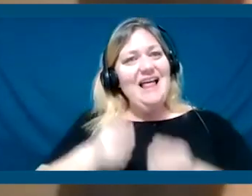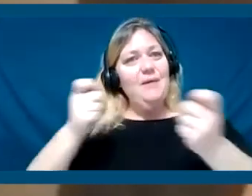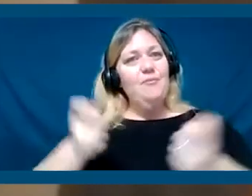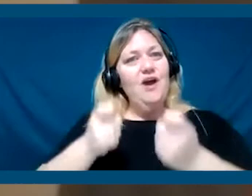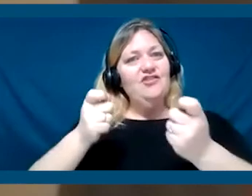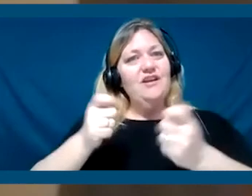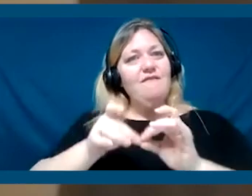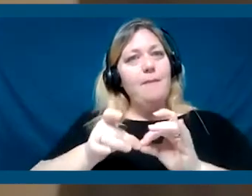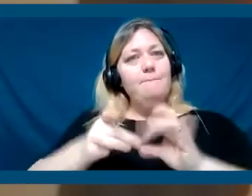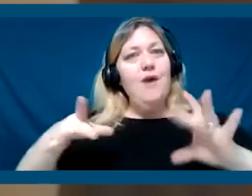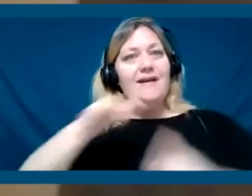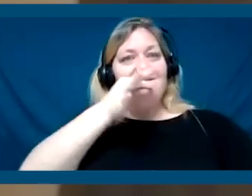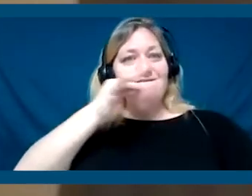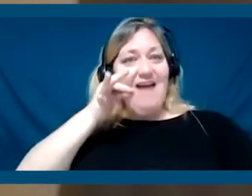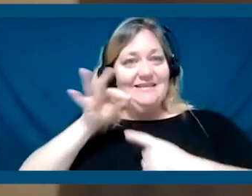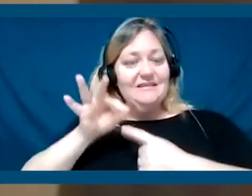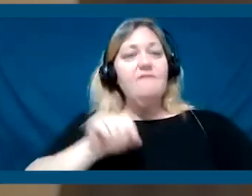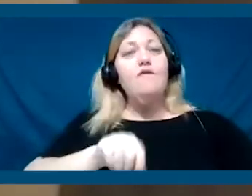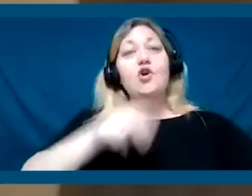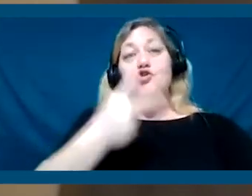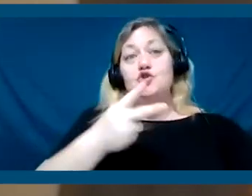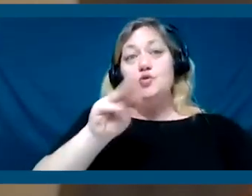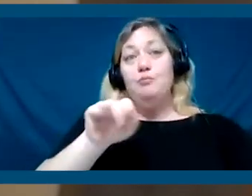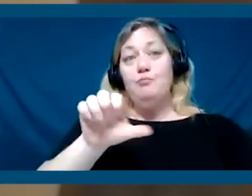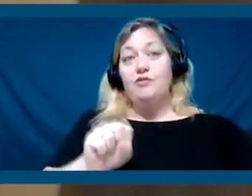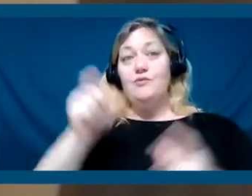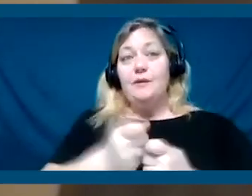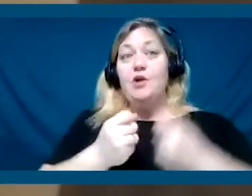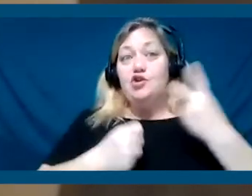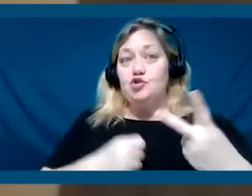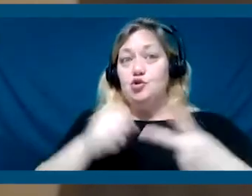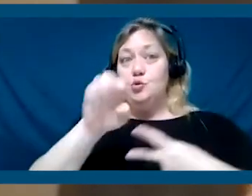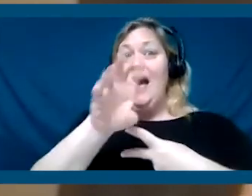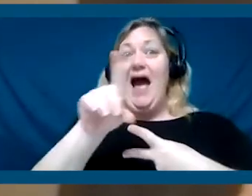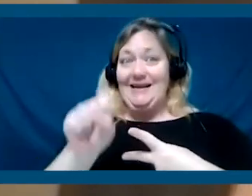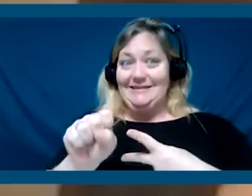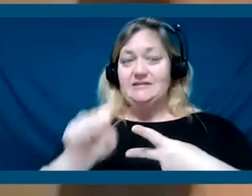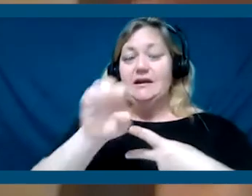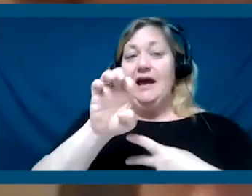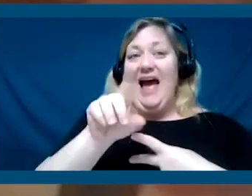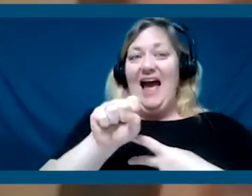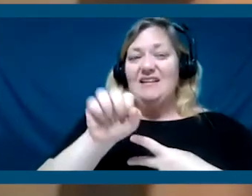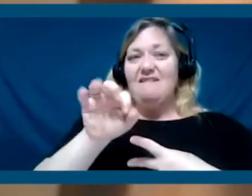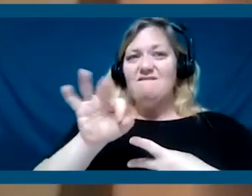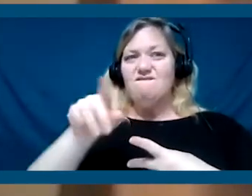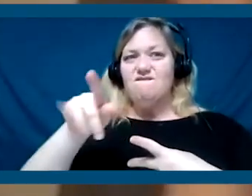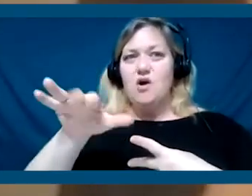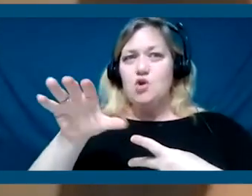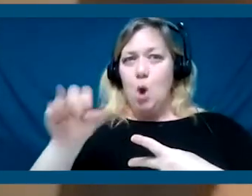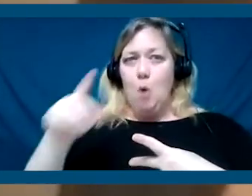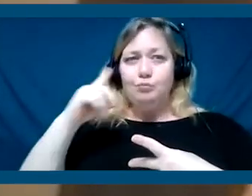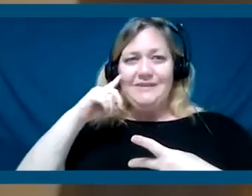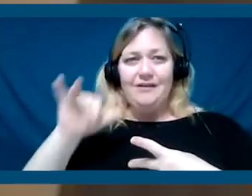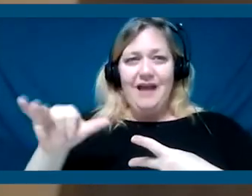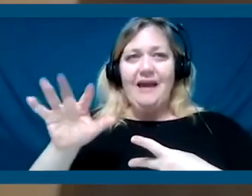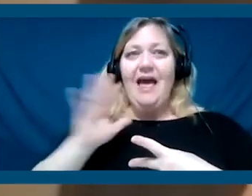fast. And for Muslim, there's two Eids that we celebrate, or two celebrations, two main ones. Eid al-Fitr, breaking the fast, it comes after